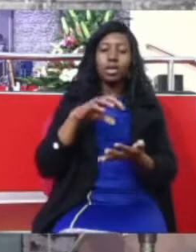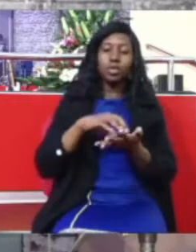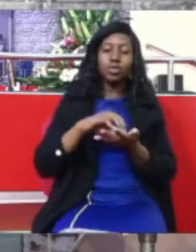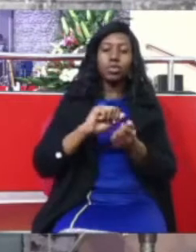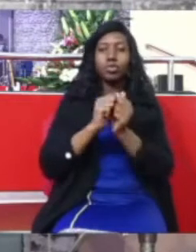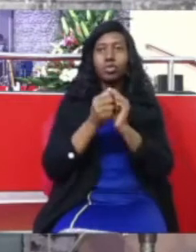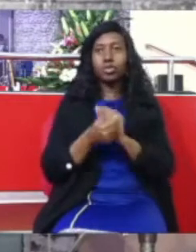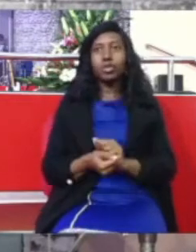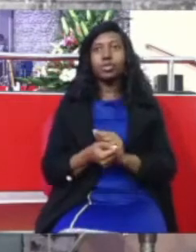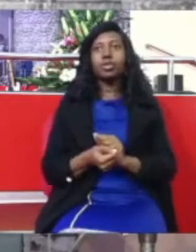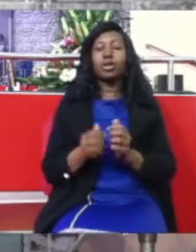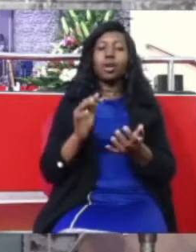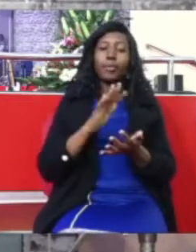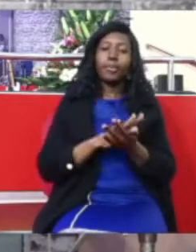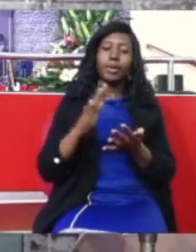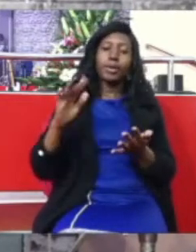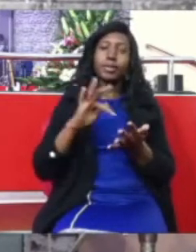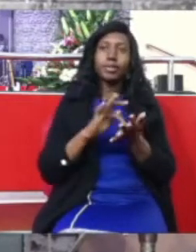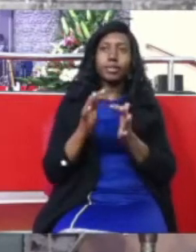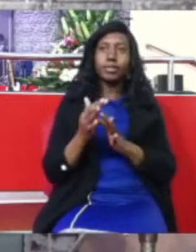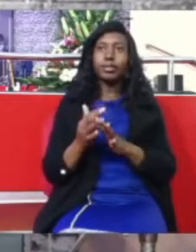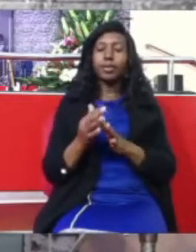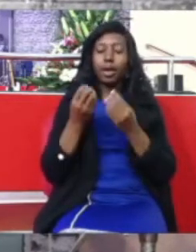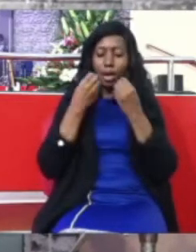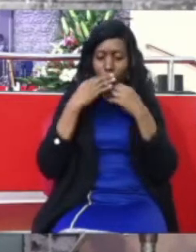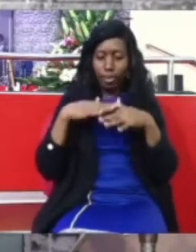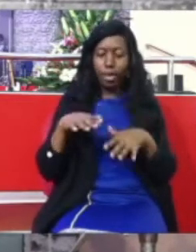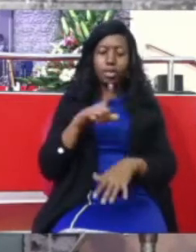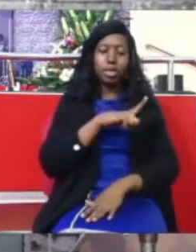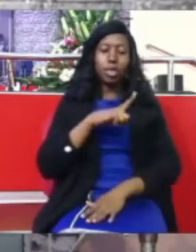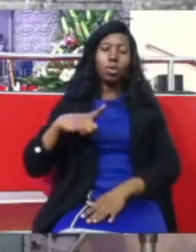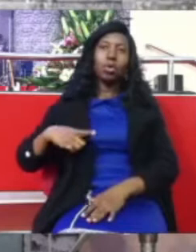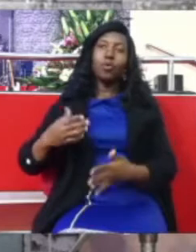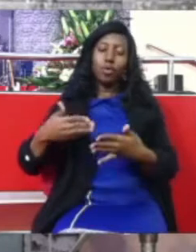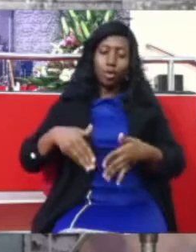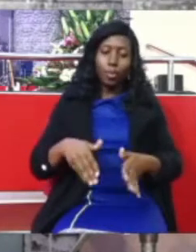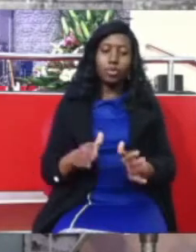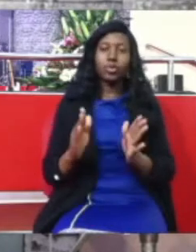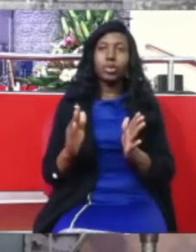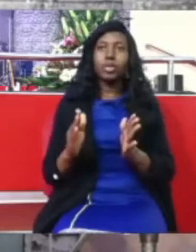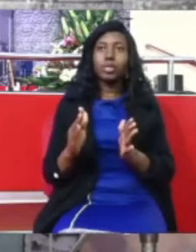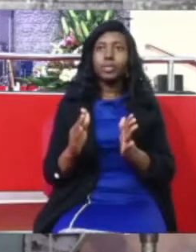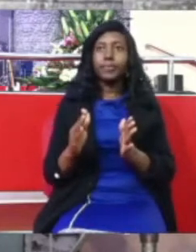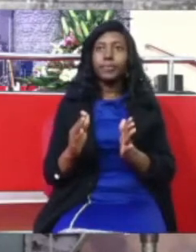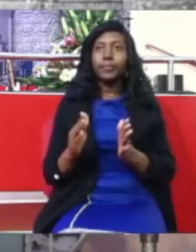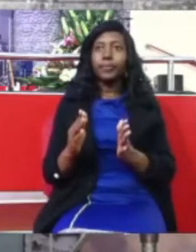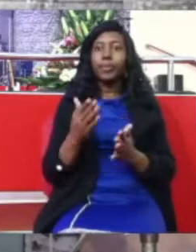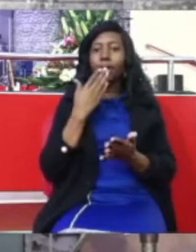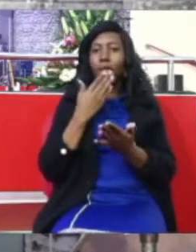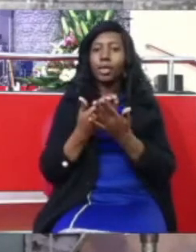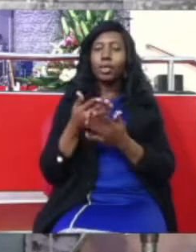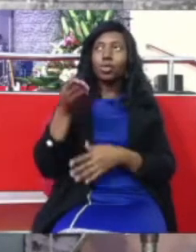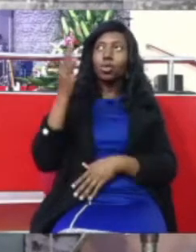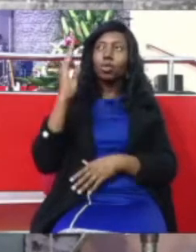asifiwe. And I want to bless God also for this opportunity. And I want to thank all of you for being able to come to church